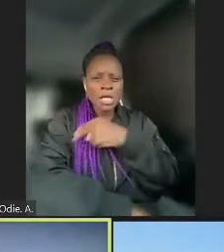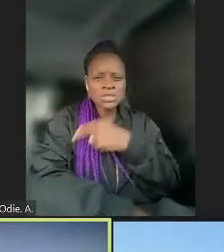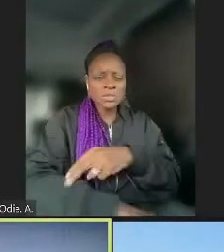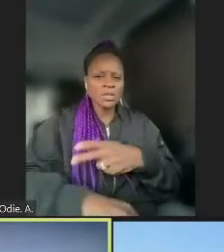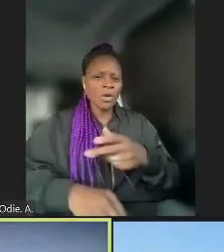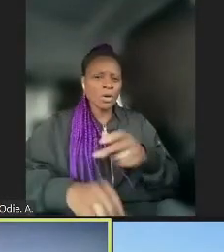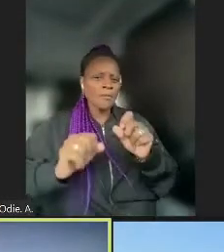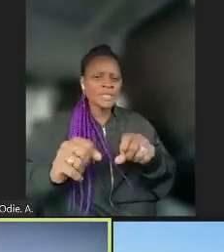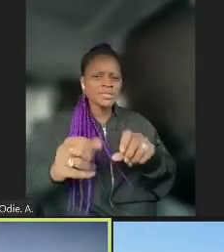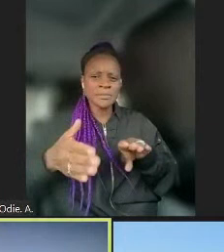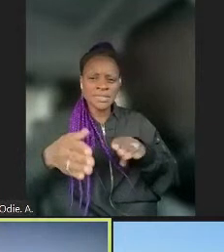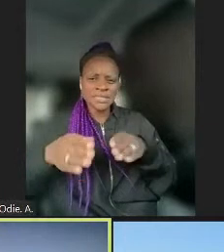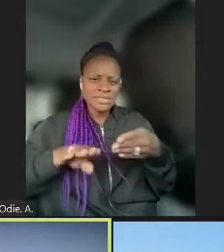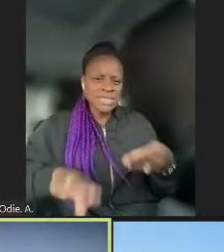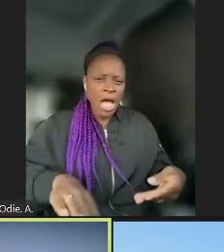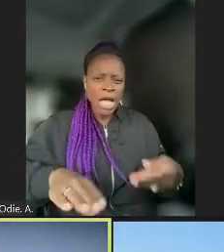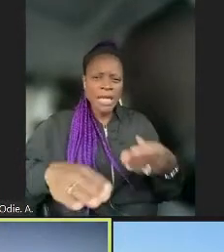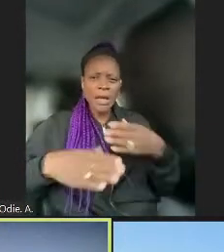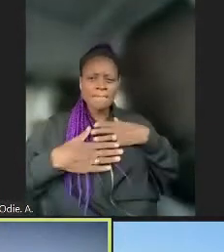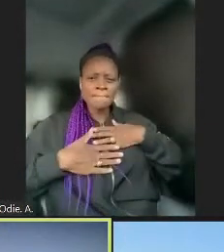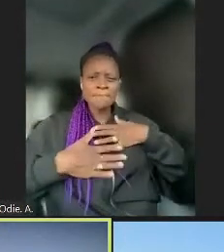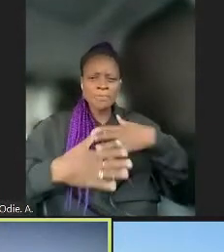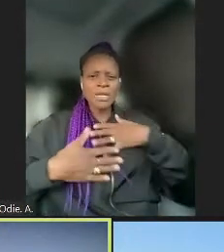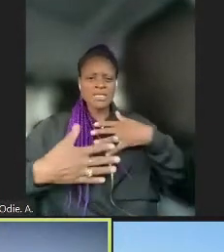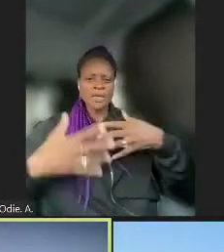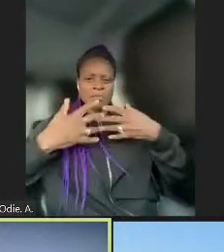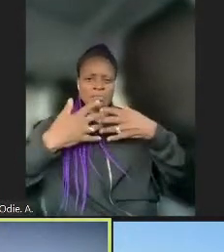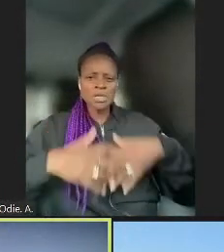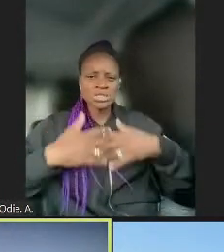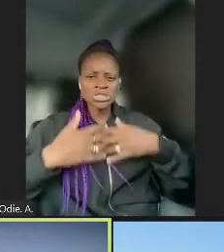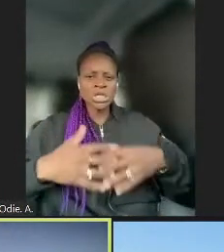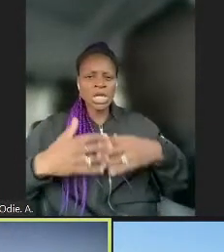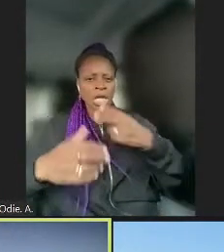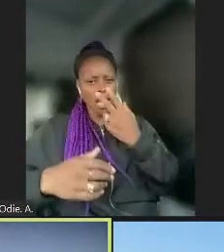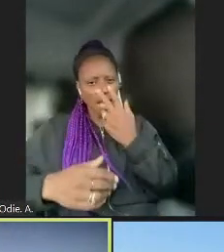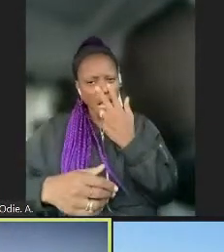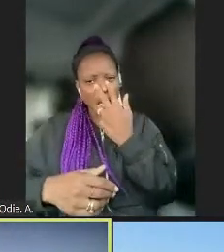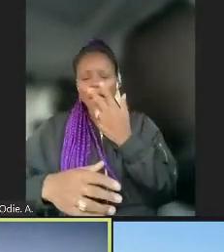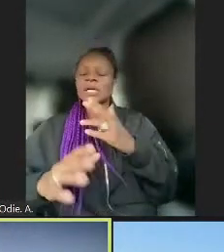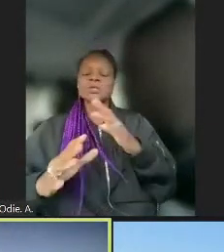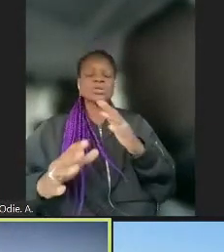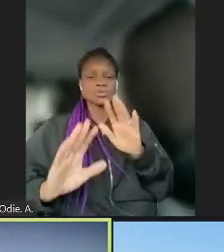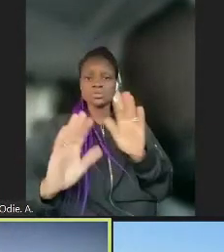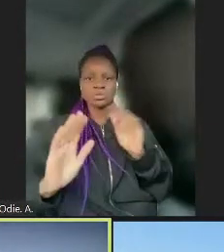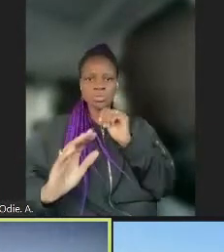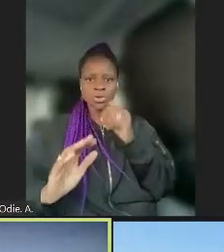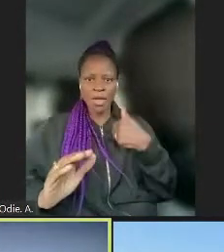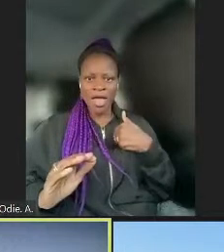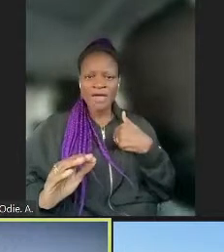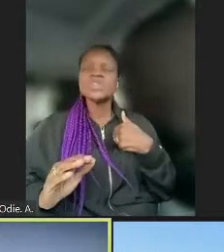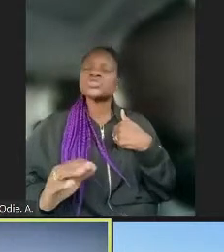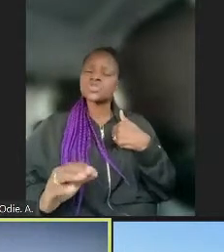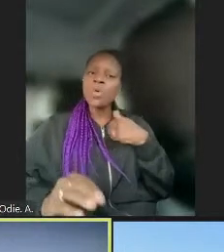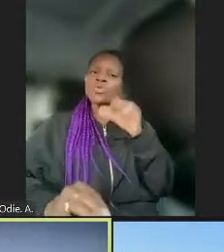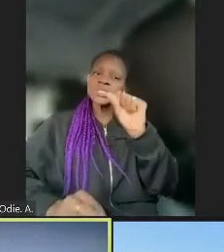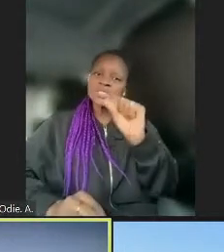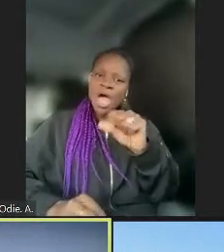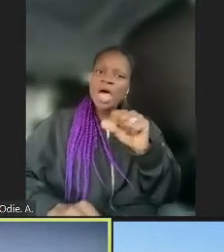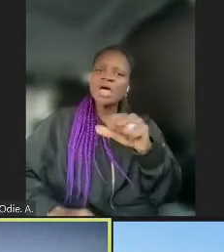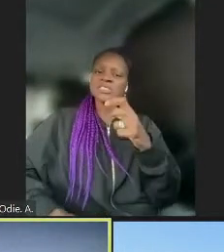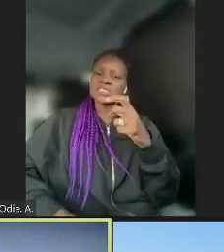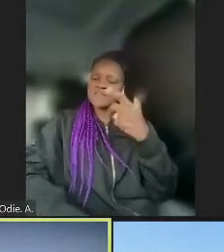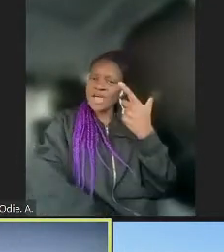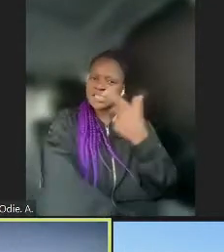So getting the vaccine is definitely going to help you in protecting yourself,